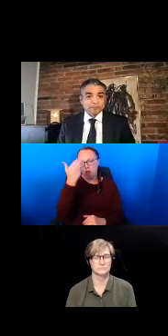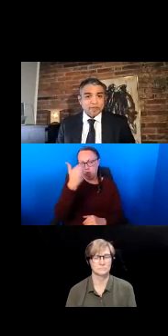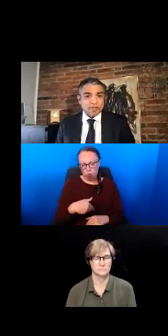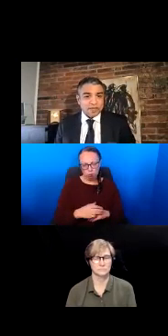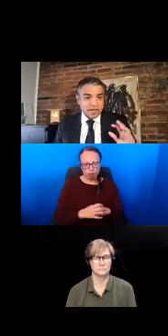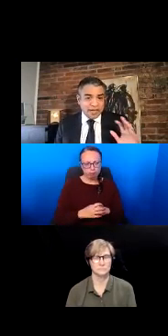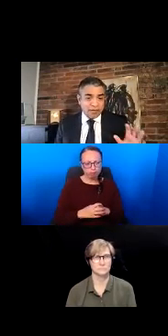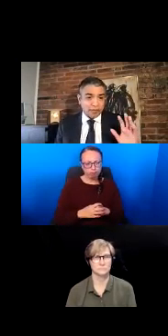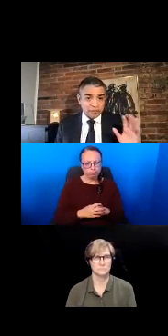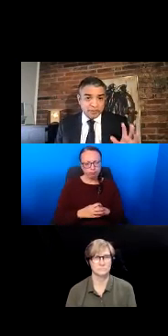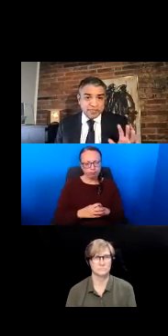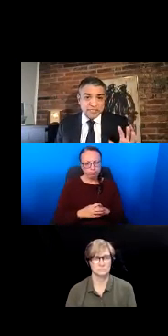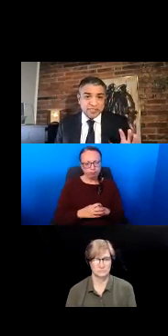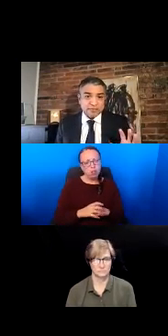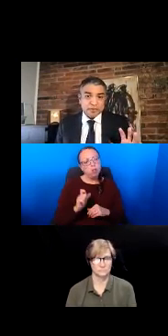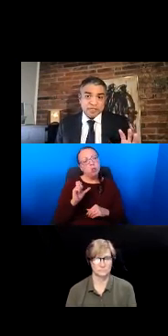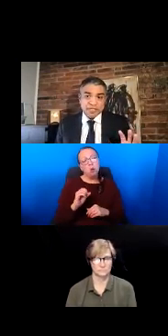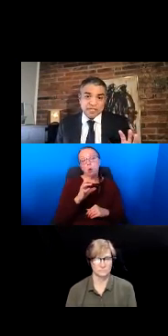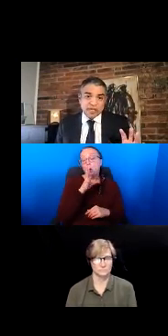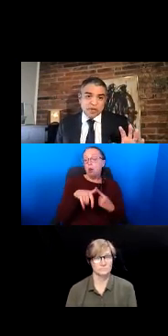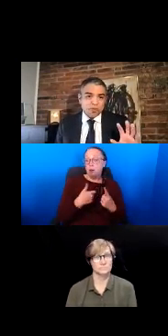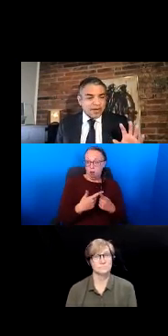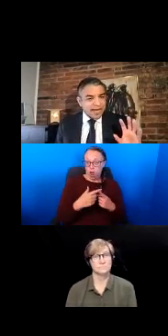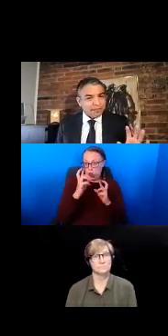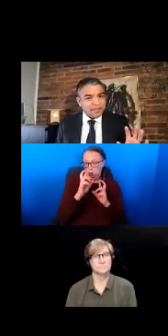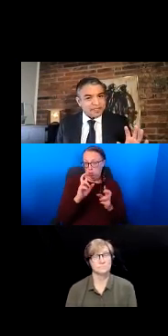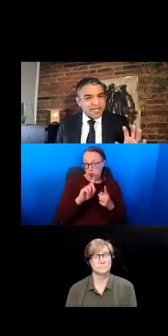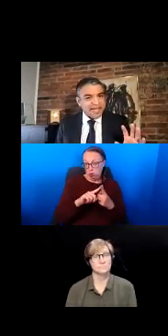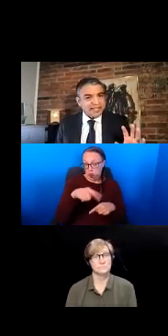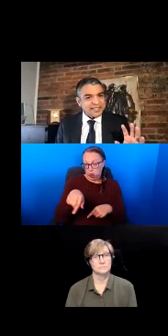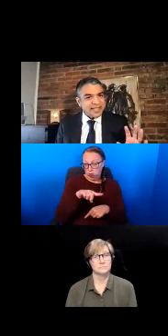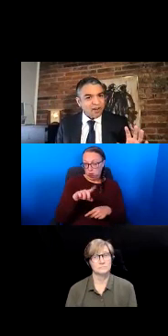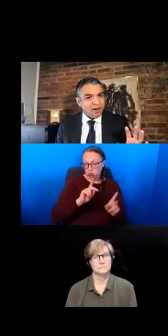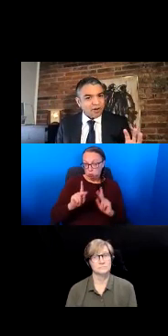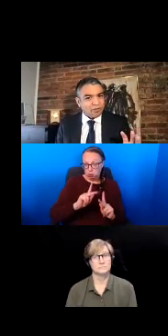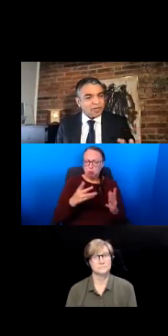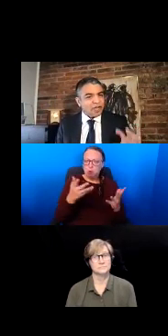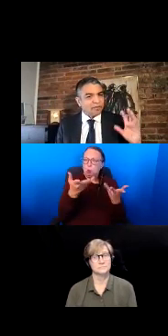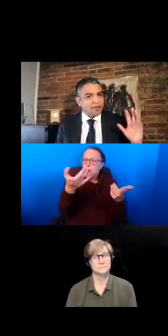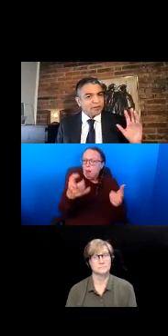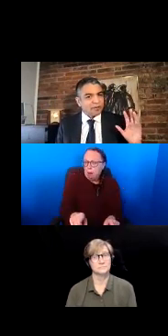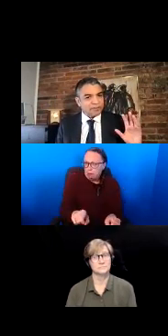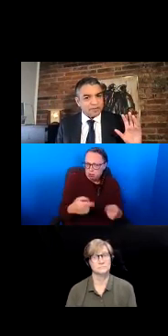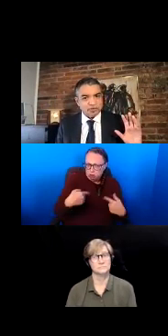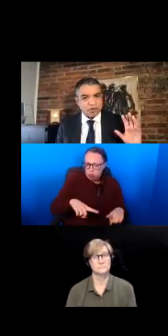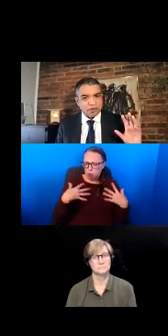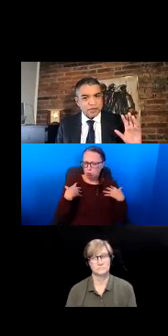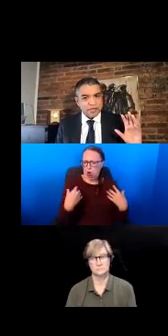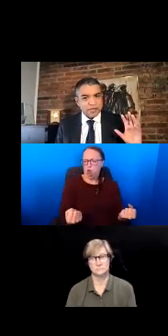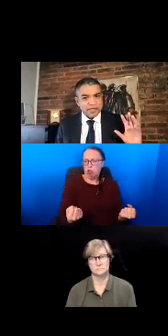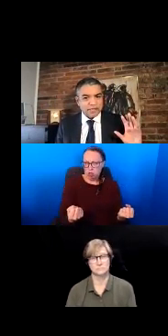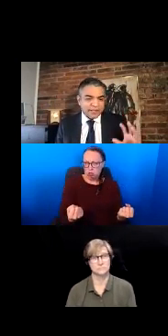about, however, with respect to these individuals is what happens as they are recovering from their